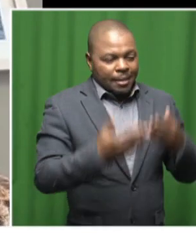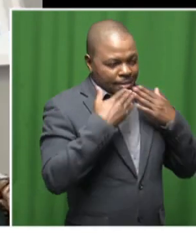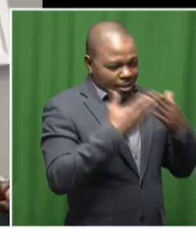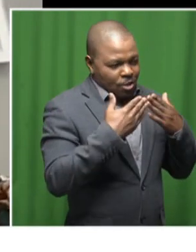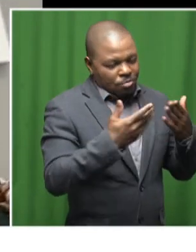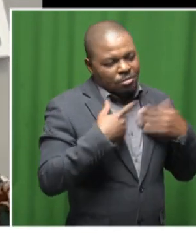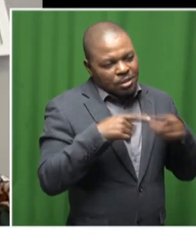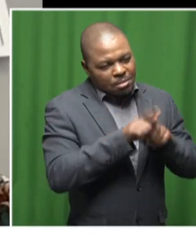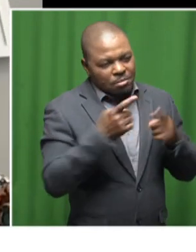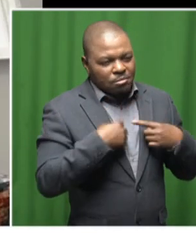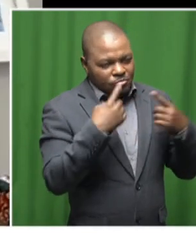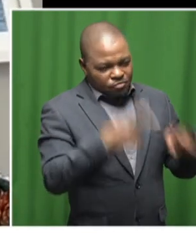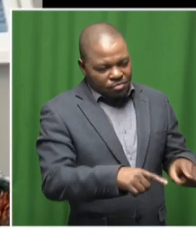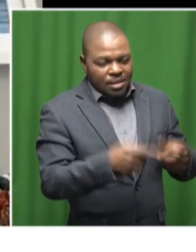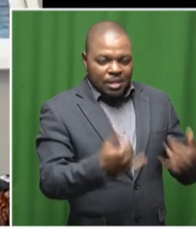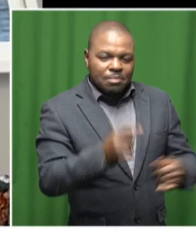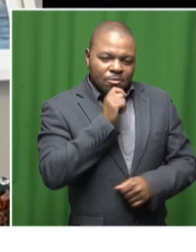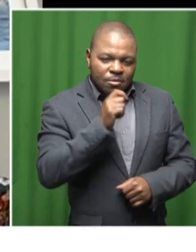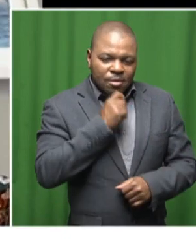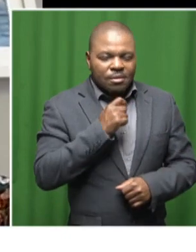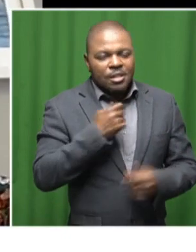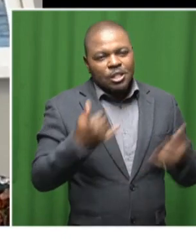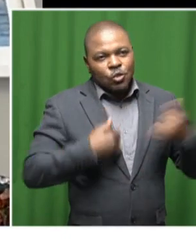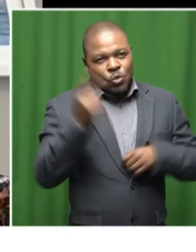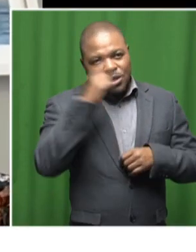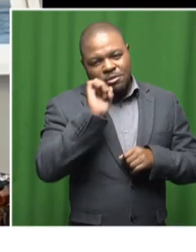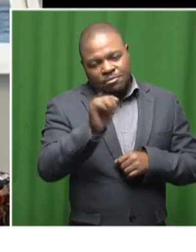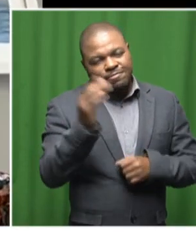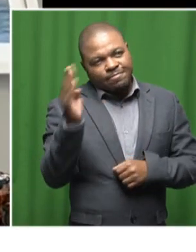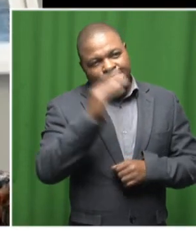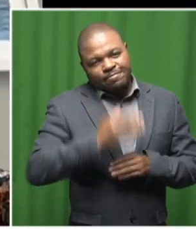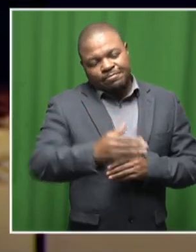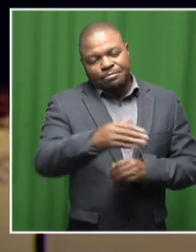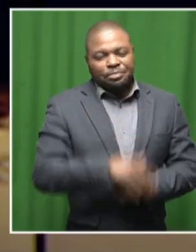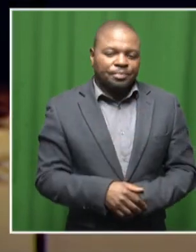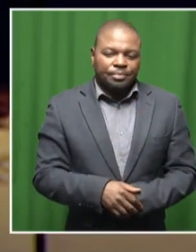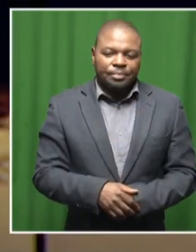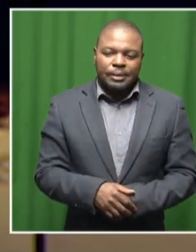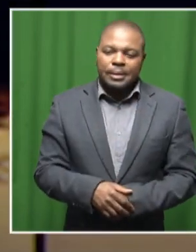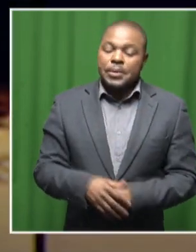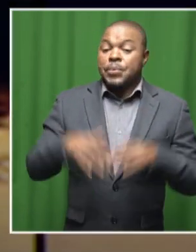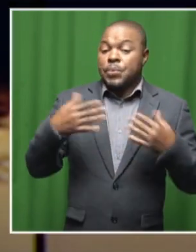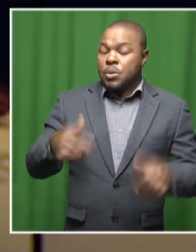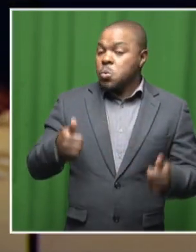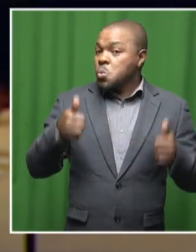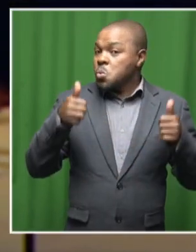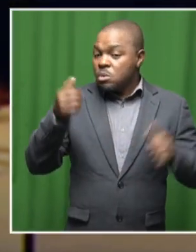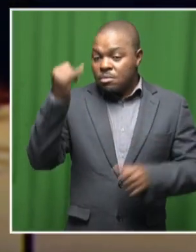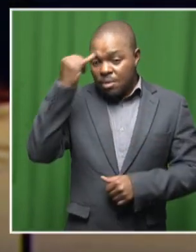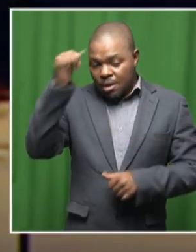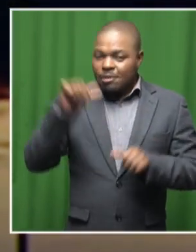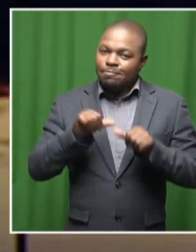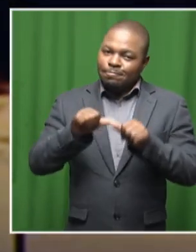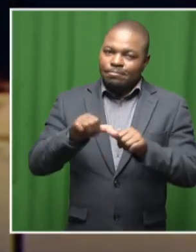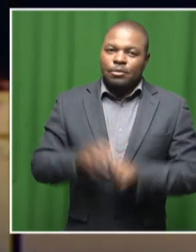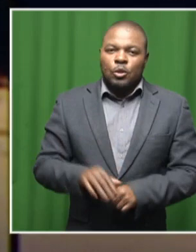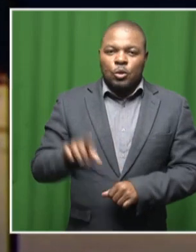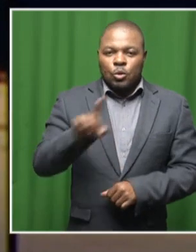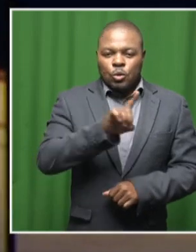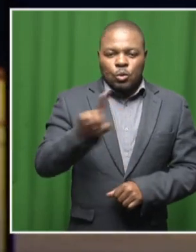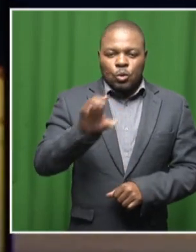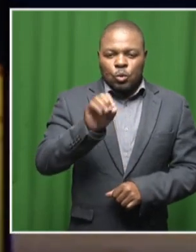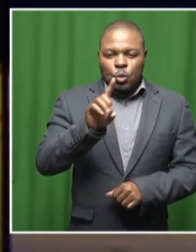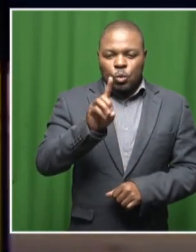having us this morning. And have a wonderful day, Fed. You too, thank you. And that's such a brilliant initiative. Keep on keeping on. That was Zodwa